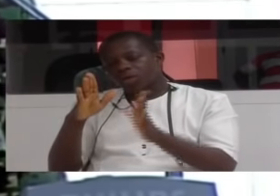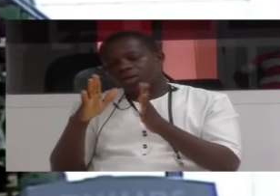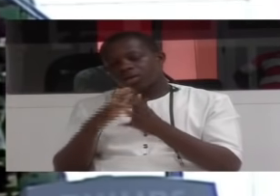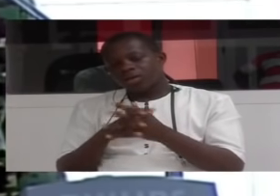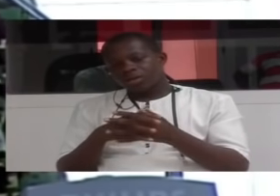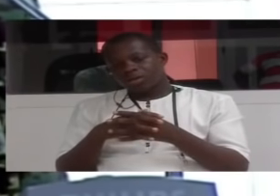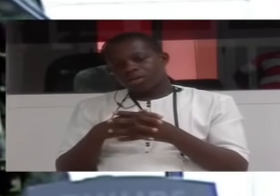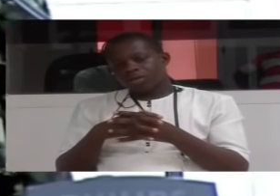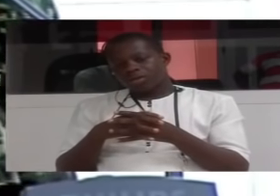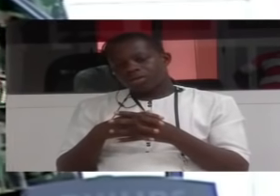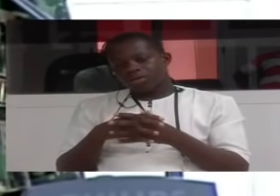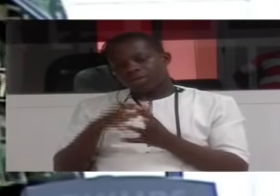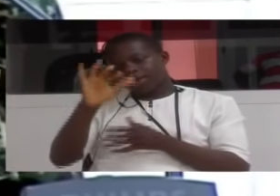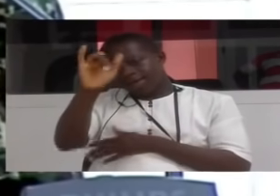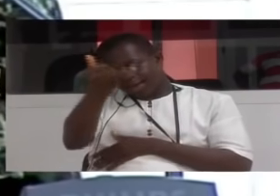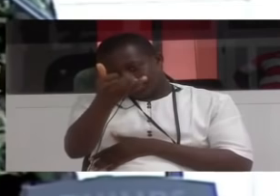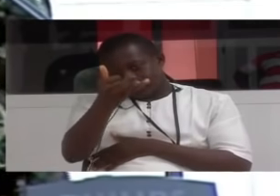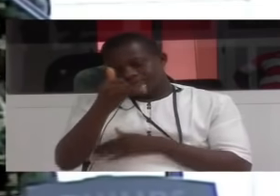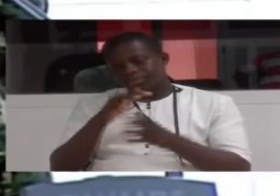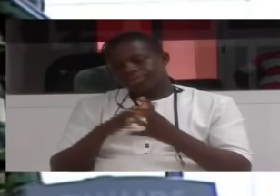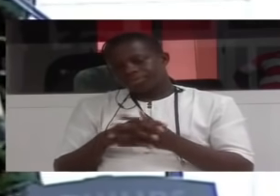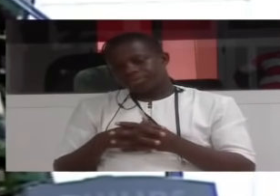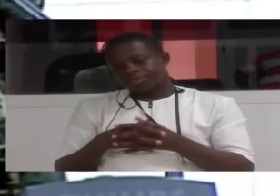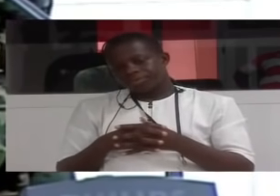wala lana tang defé ko nonu? Wow. Yes.